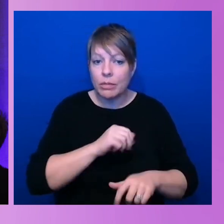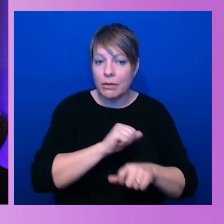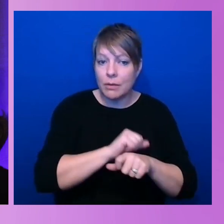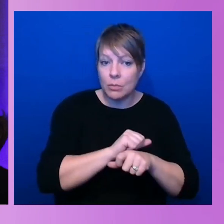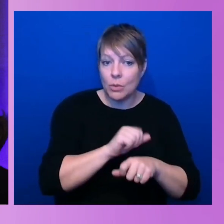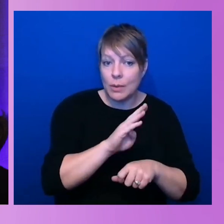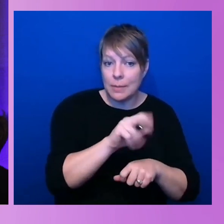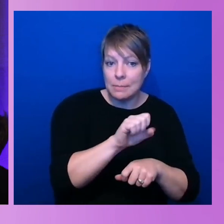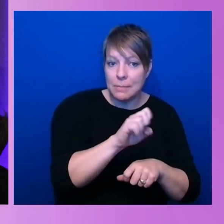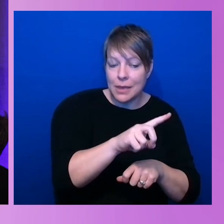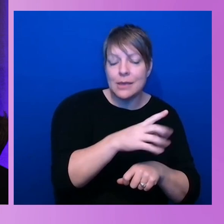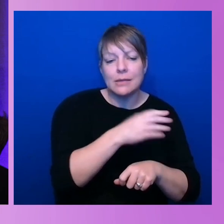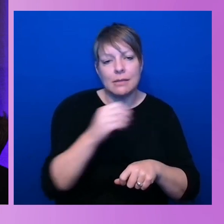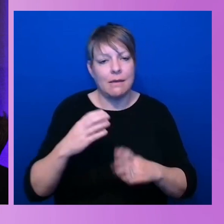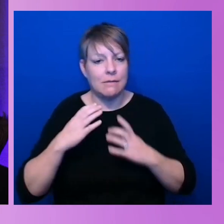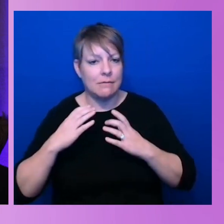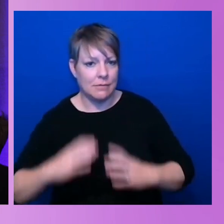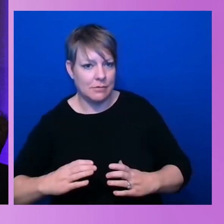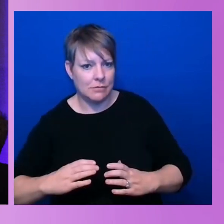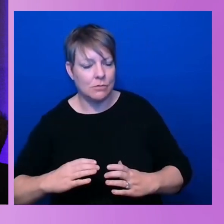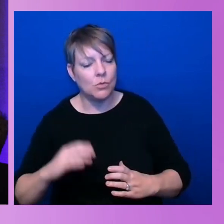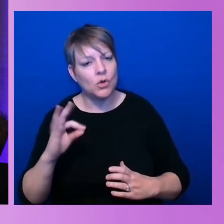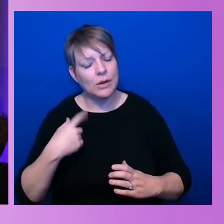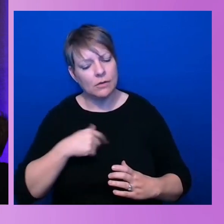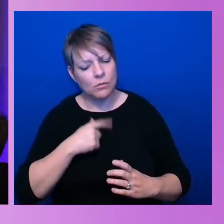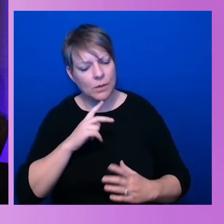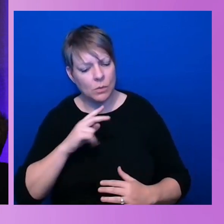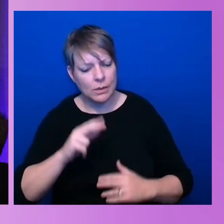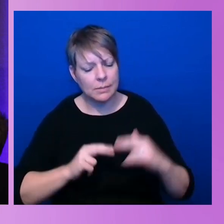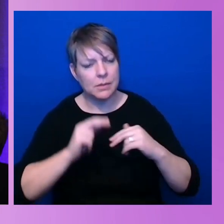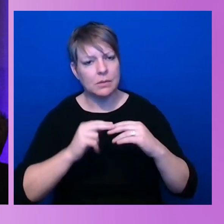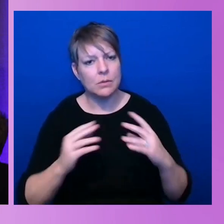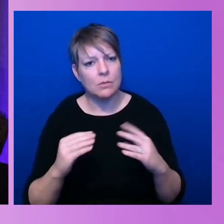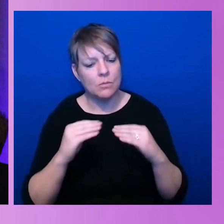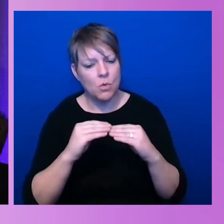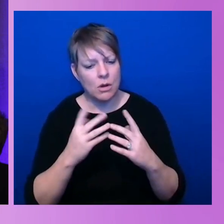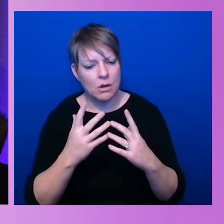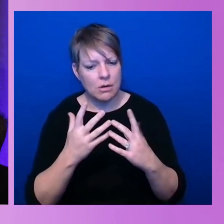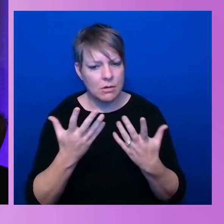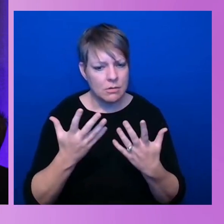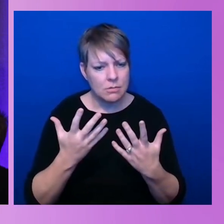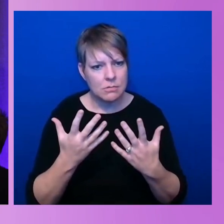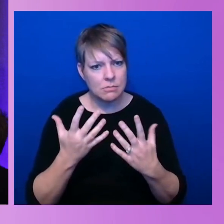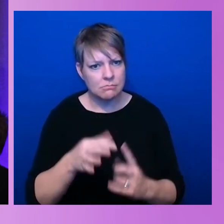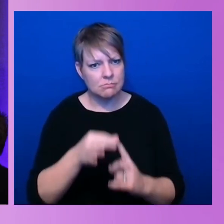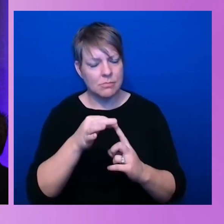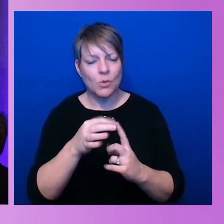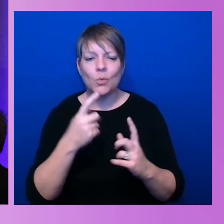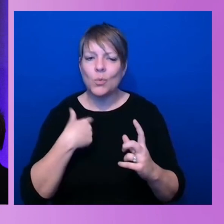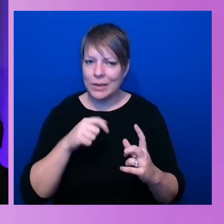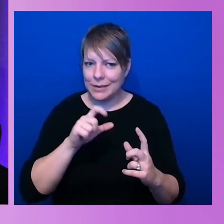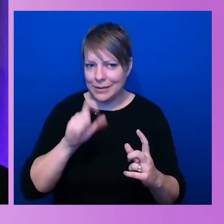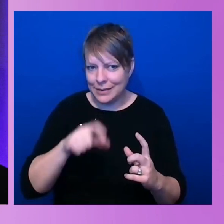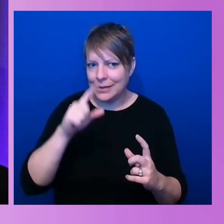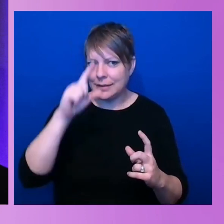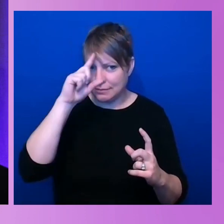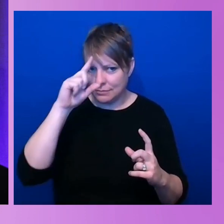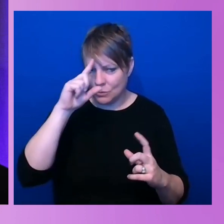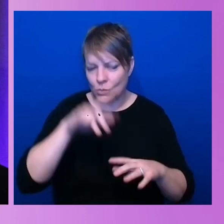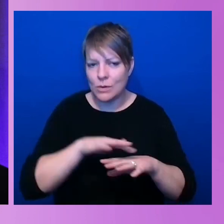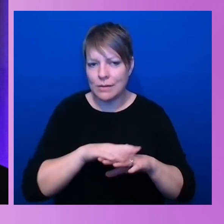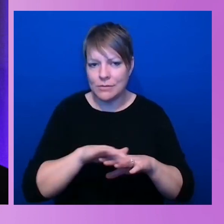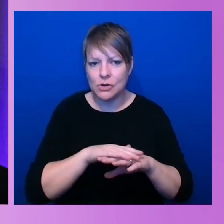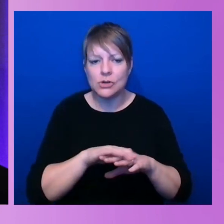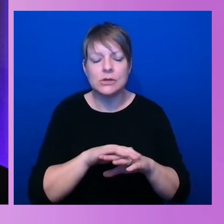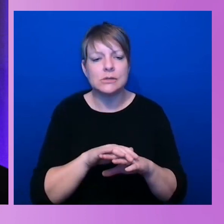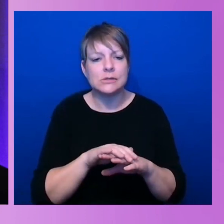And if we're going to build more inclusive, accessible products, we have to have neurodiverse talent. And I use the word talent very